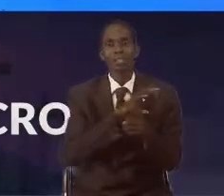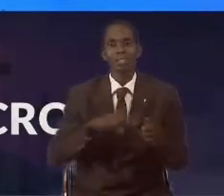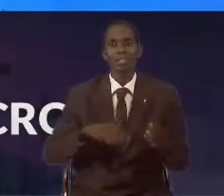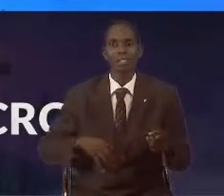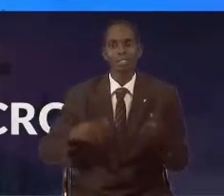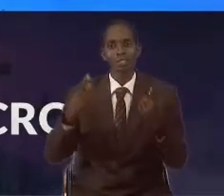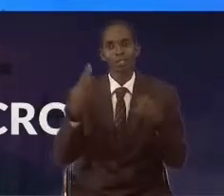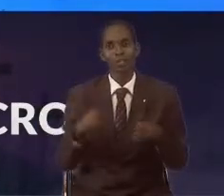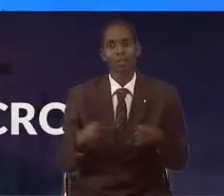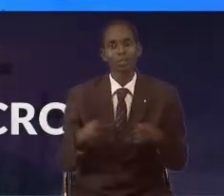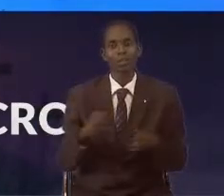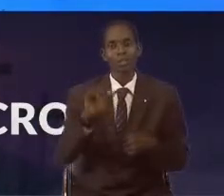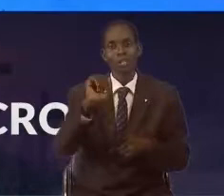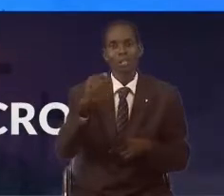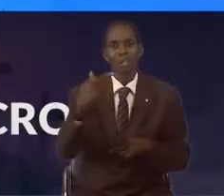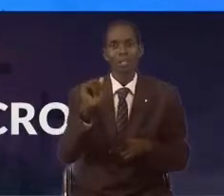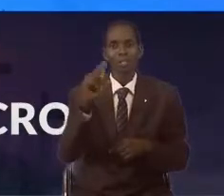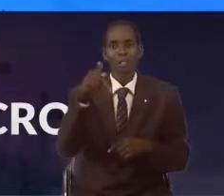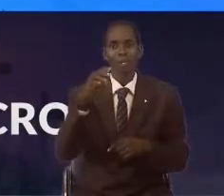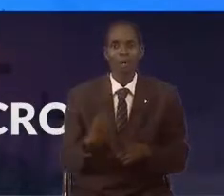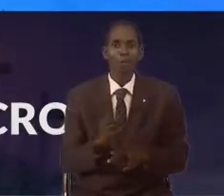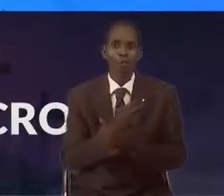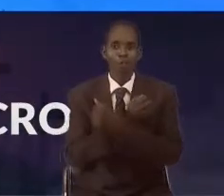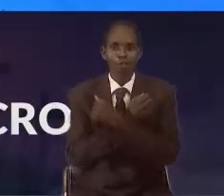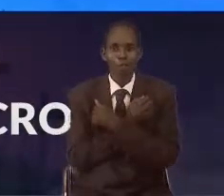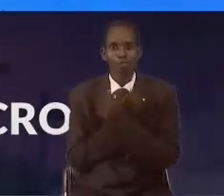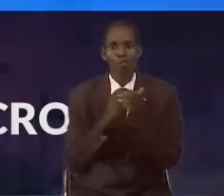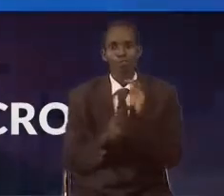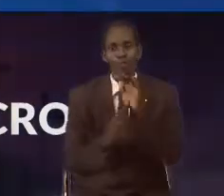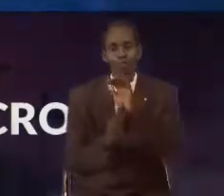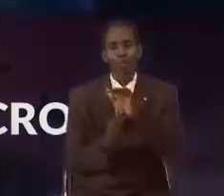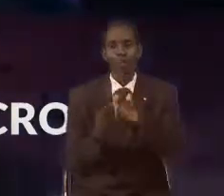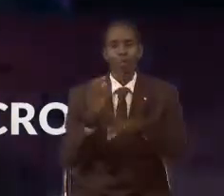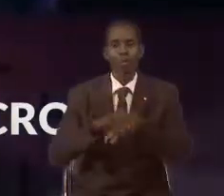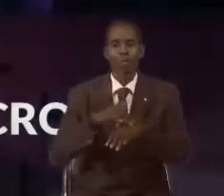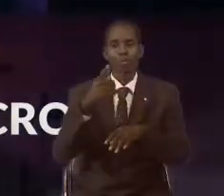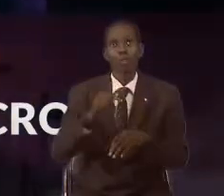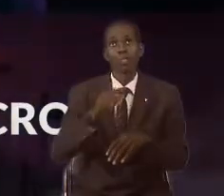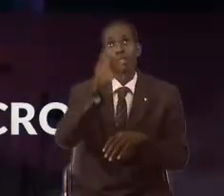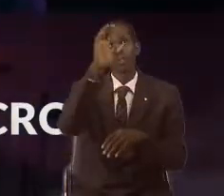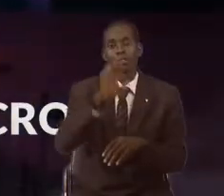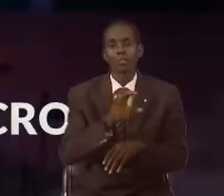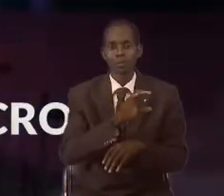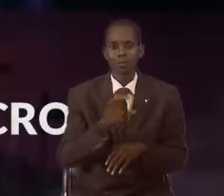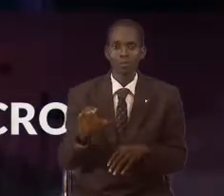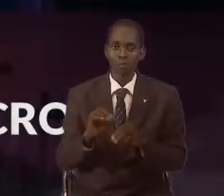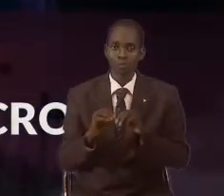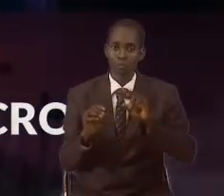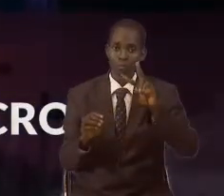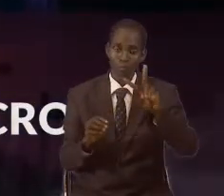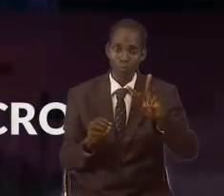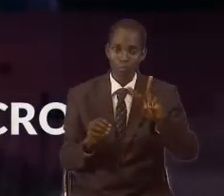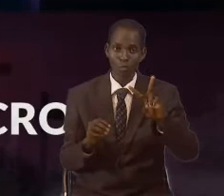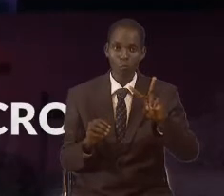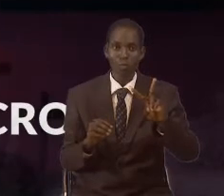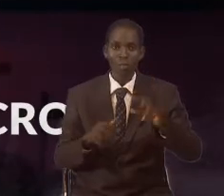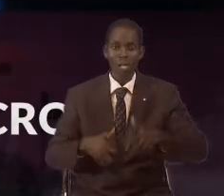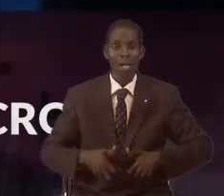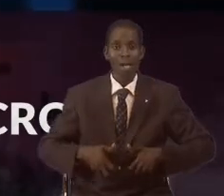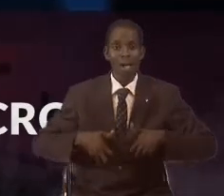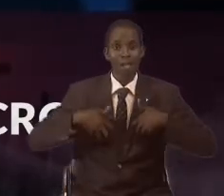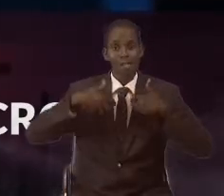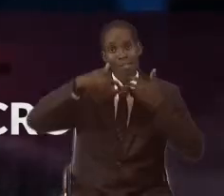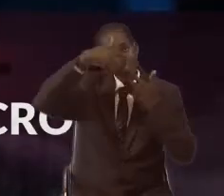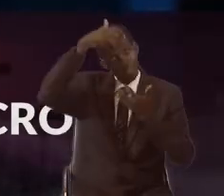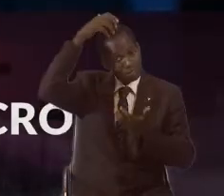on earth until Christ came. Agape love demonstrated on the cross. Number